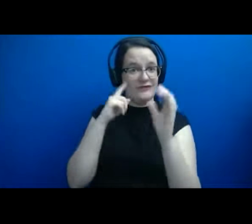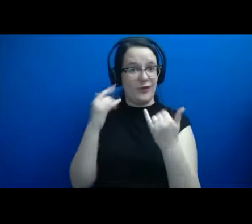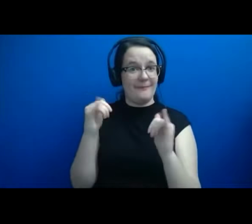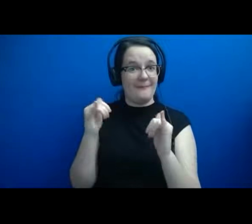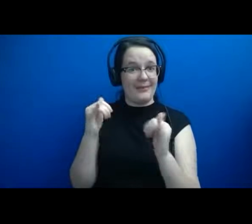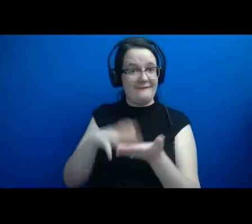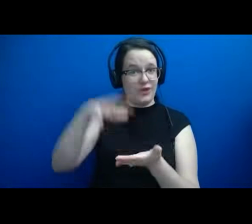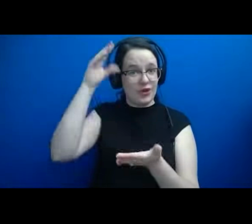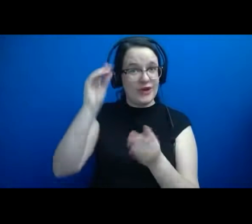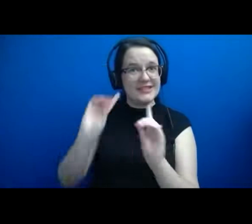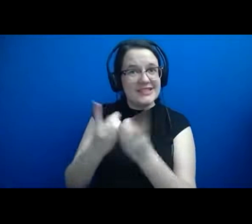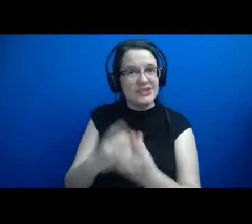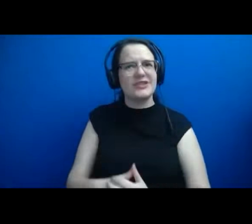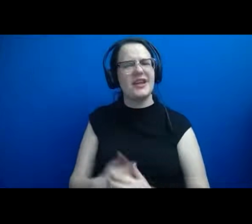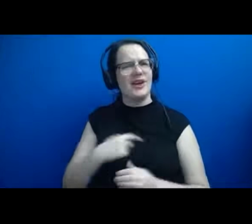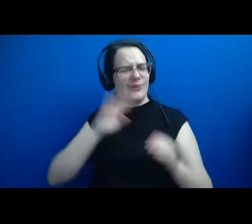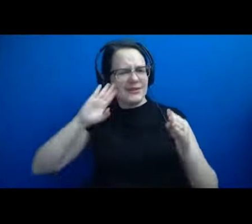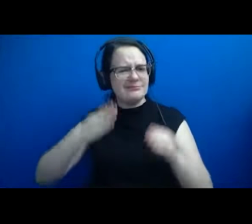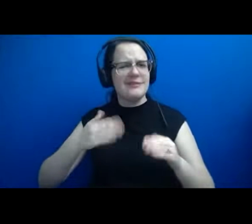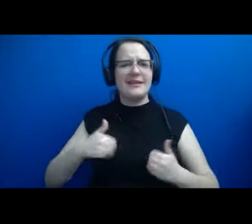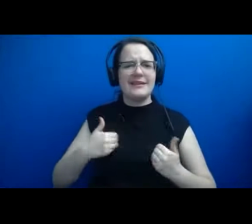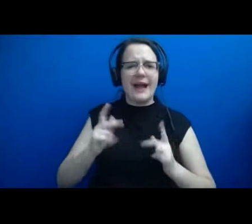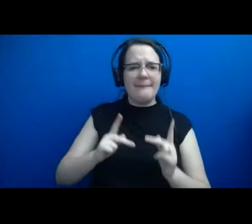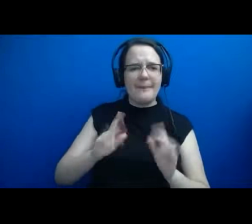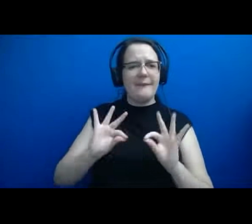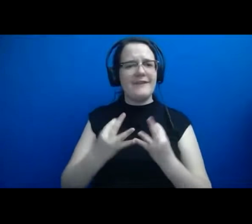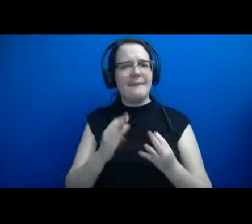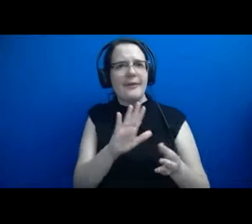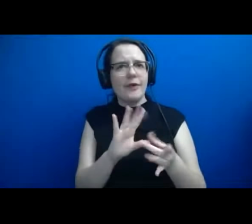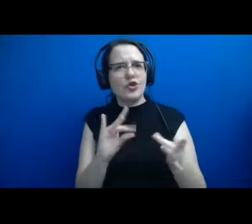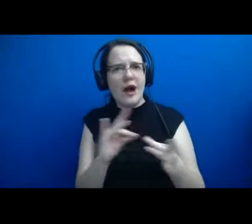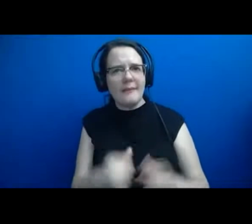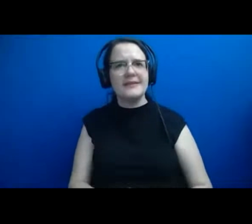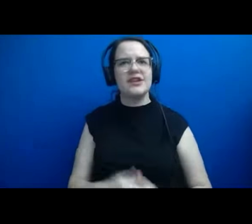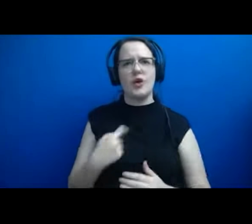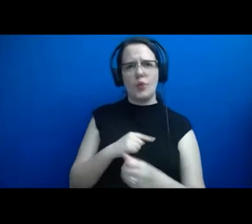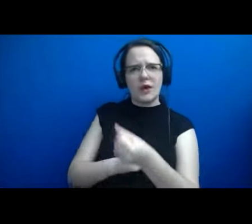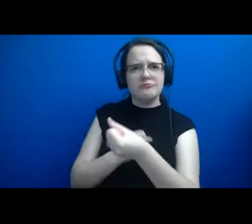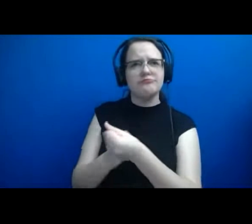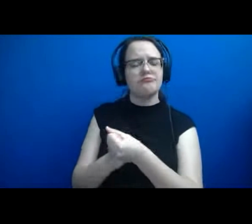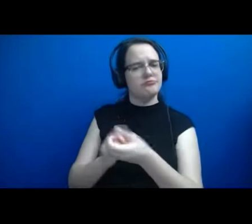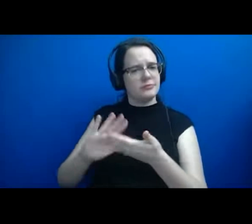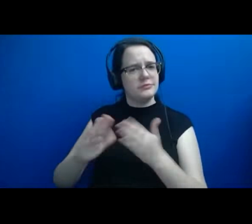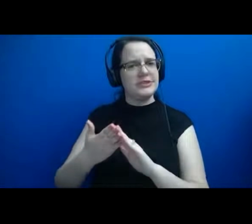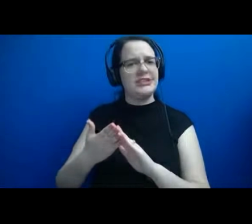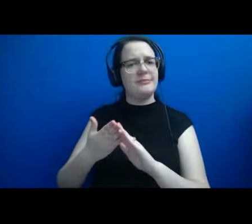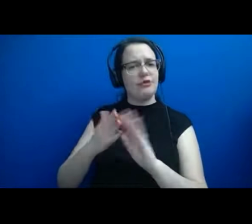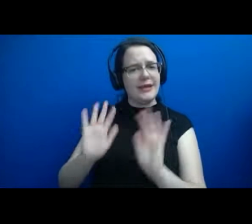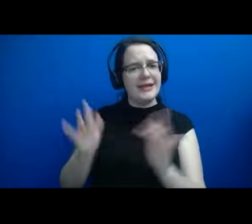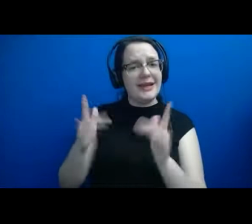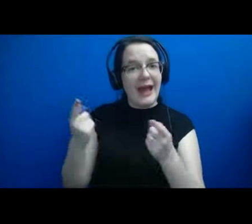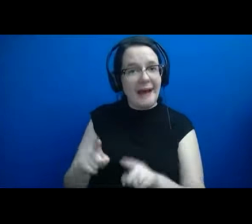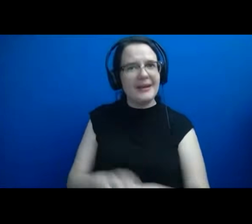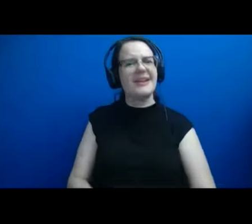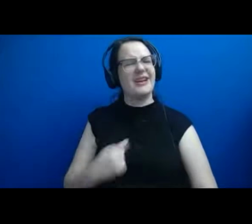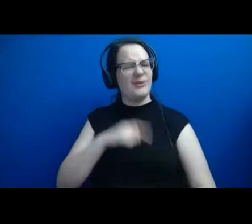voice. We are amplifying those community bright spots and what's working in the district. And we are all gonna work together to educate, advocate, and